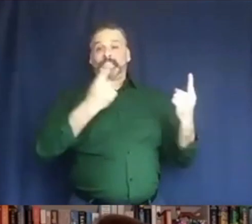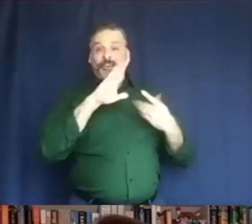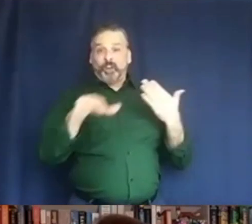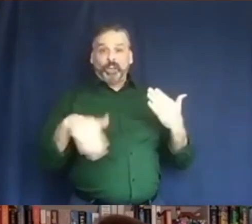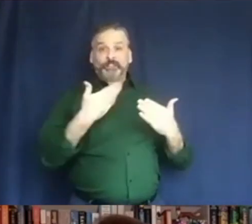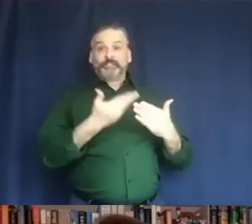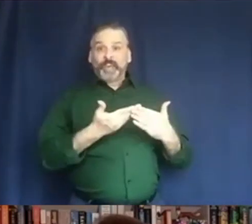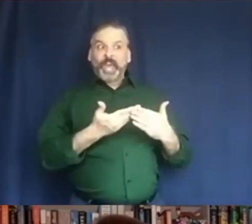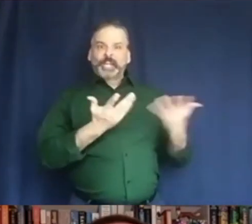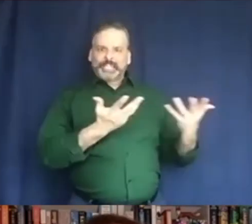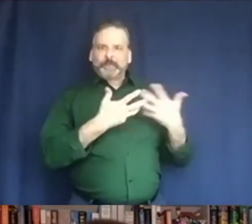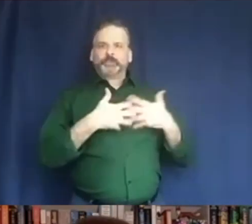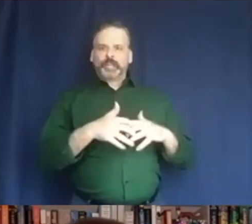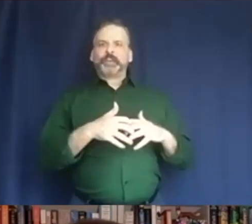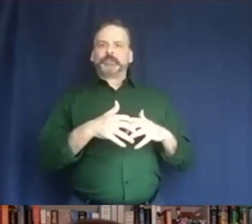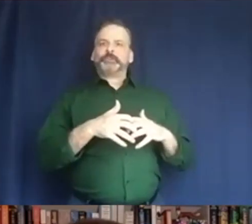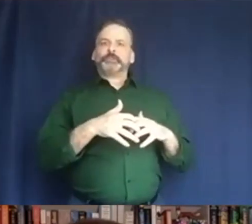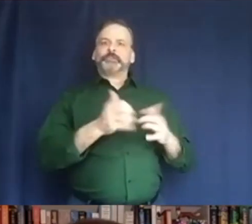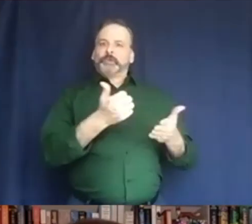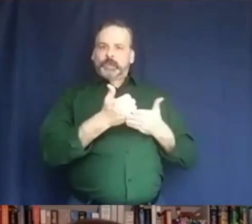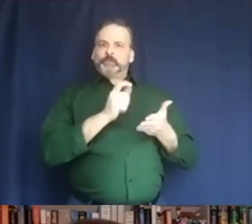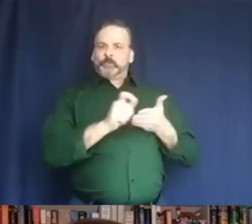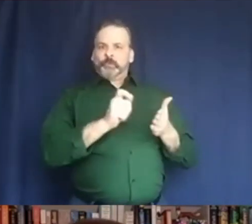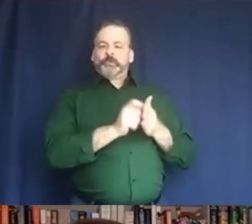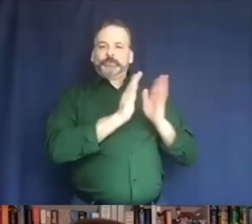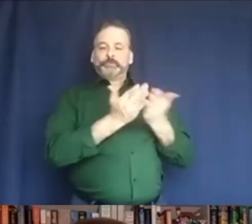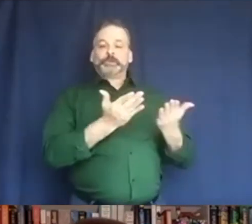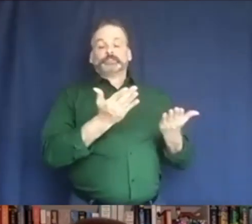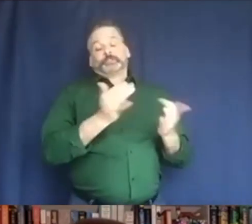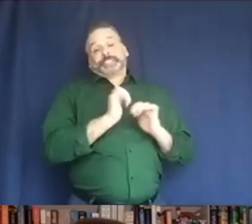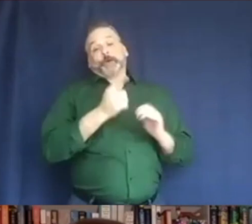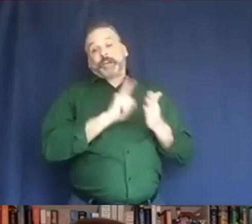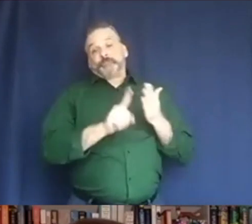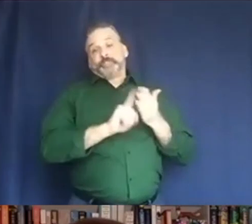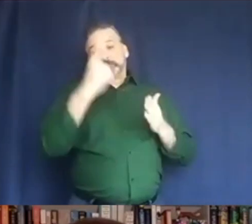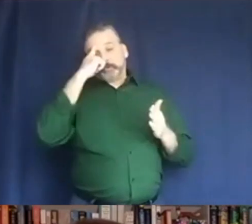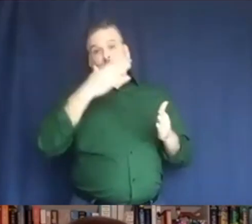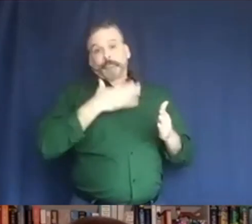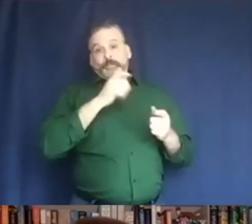to create this book. That's how I did the research for this particular book.